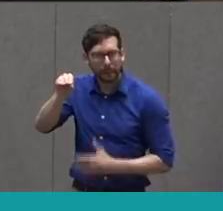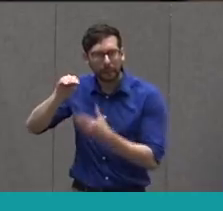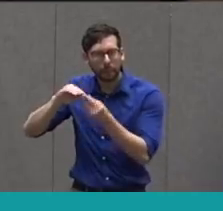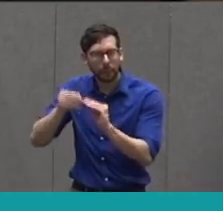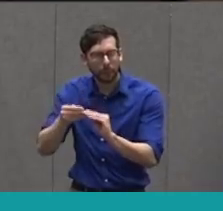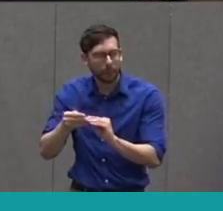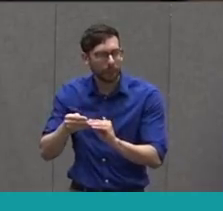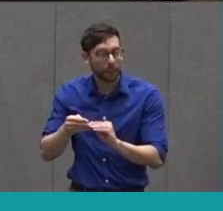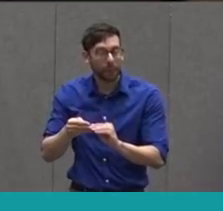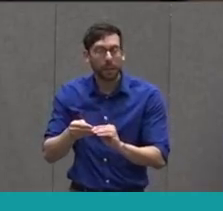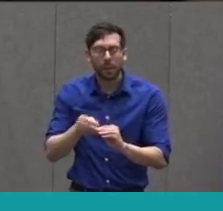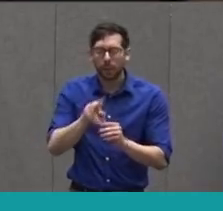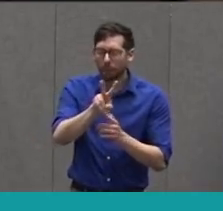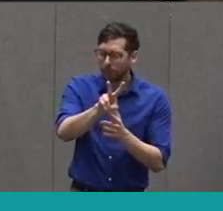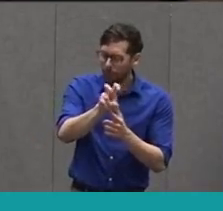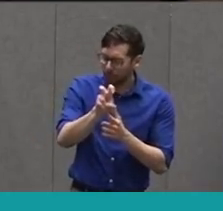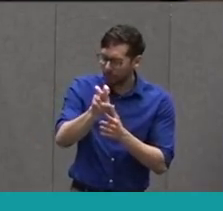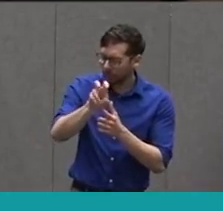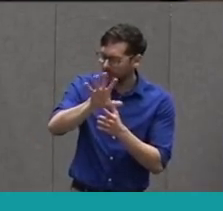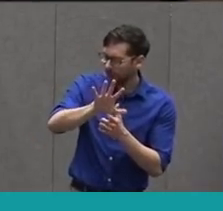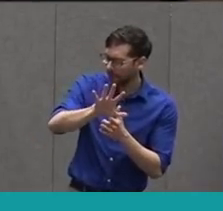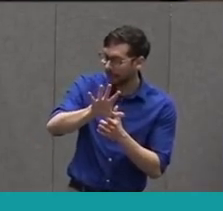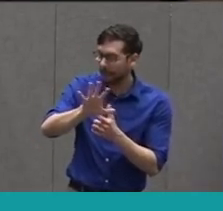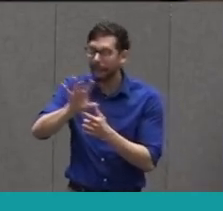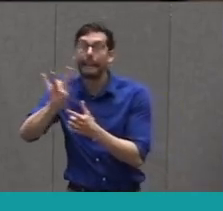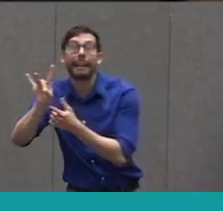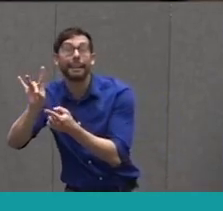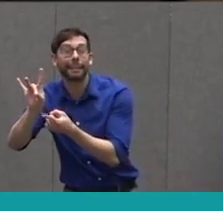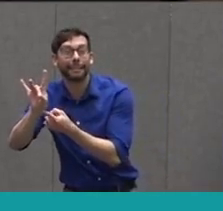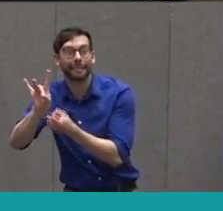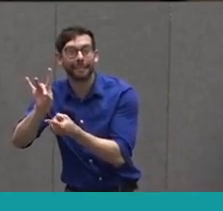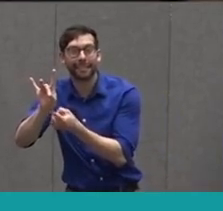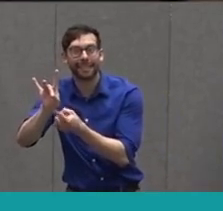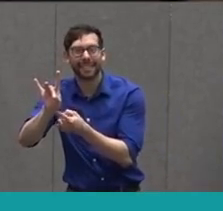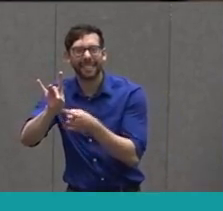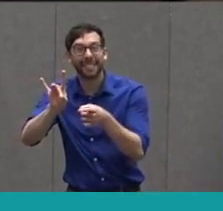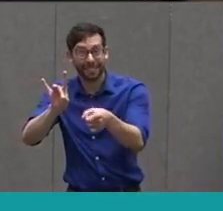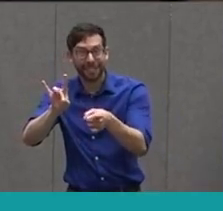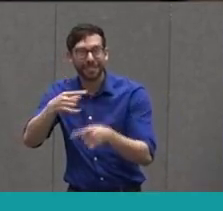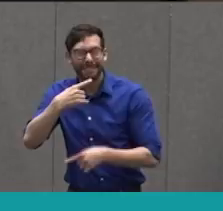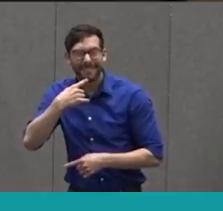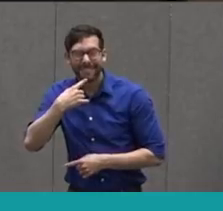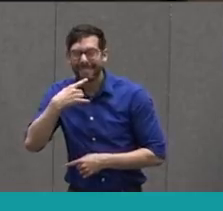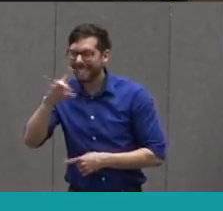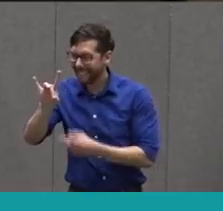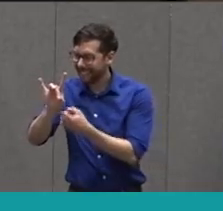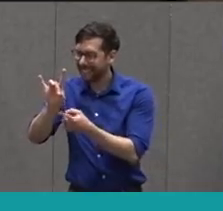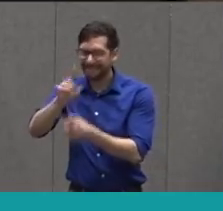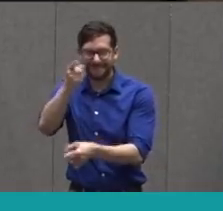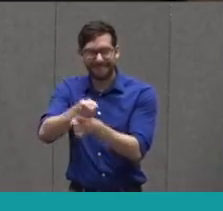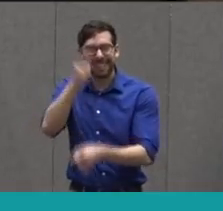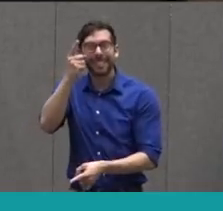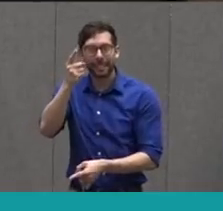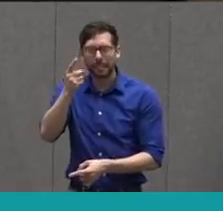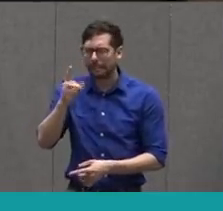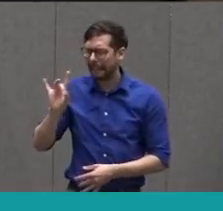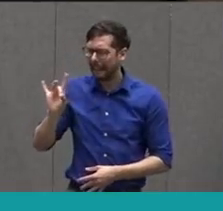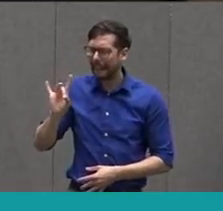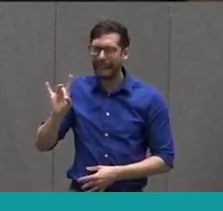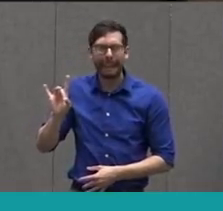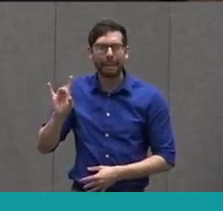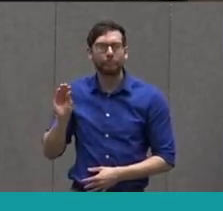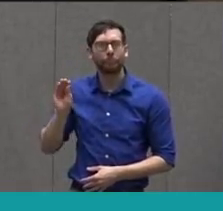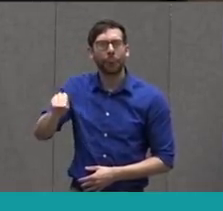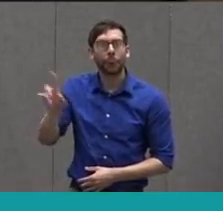thinking it was the 8, you were absolutely correct. That 8 has to go somewhere. And the only column that we